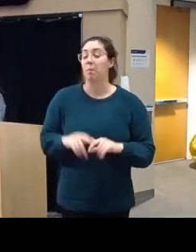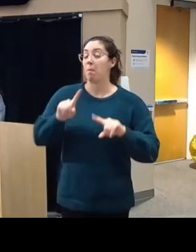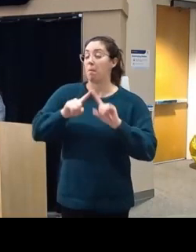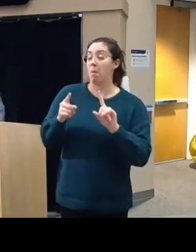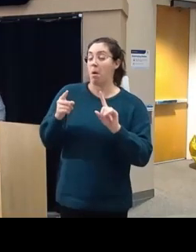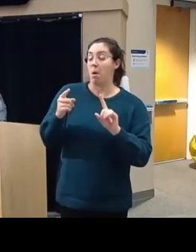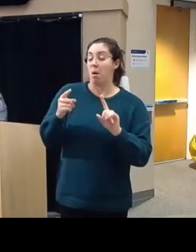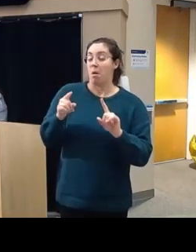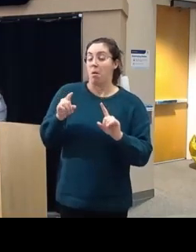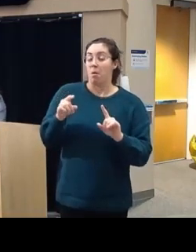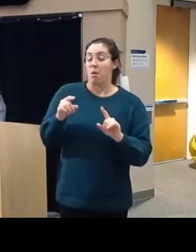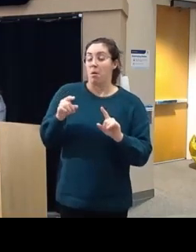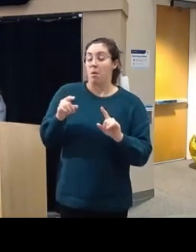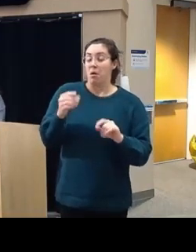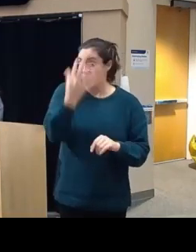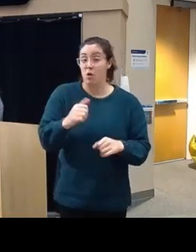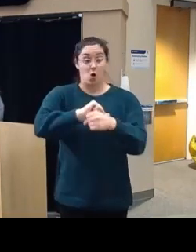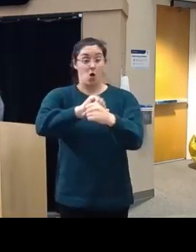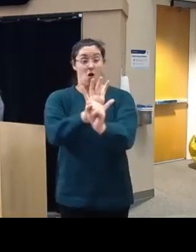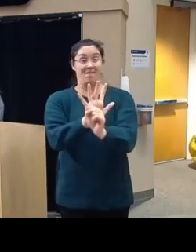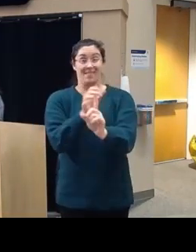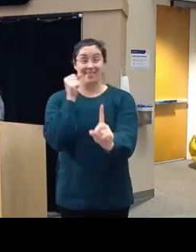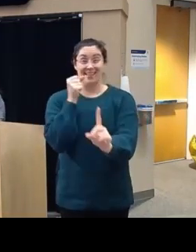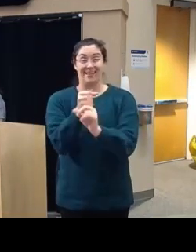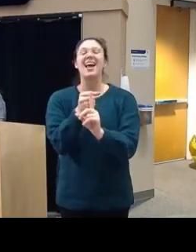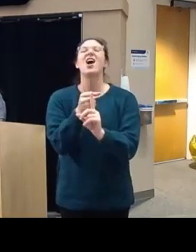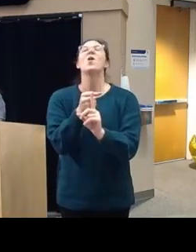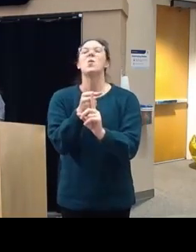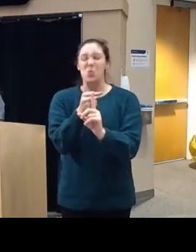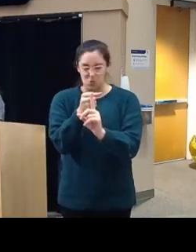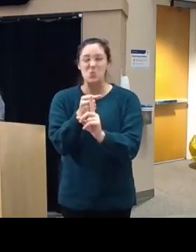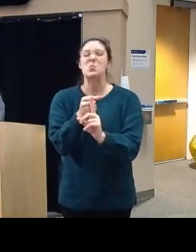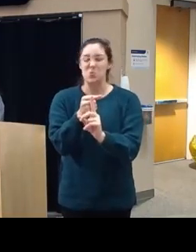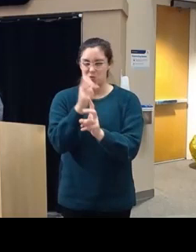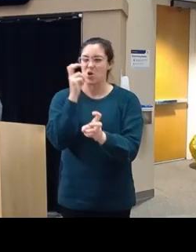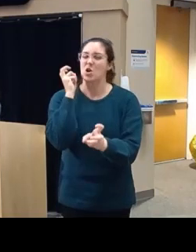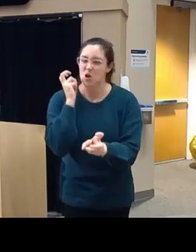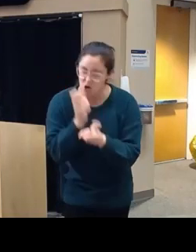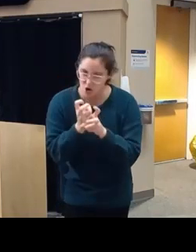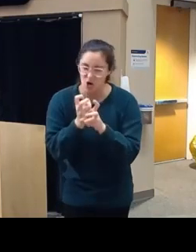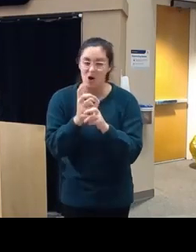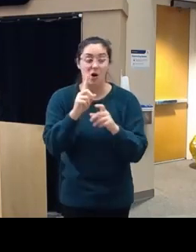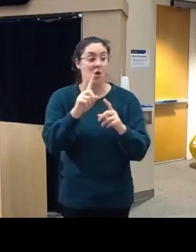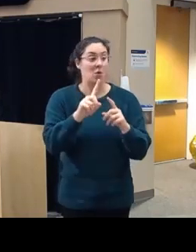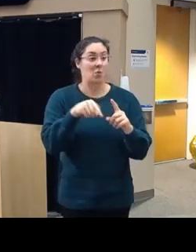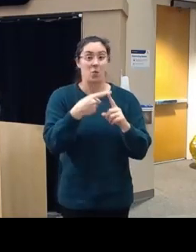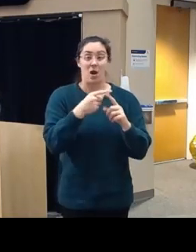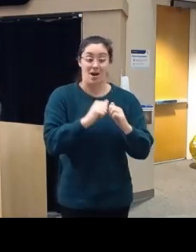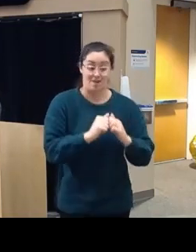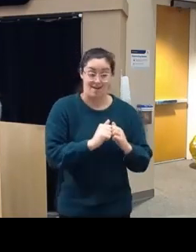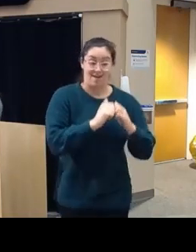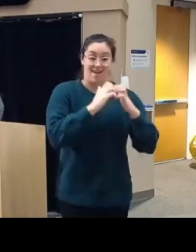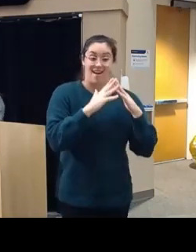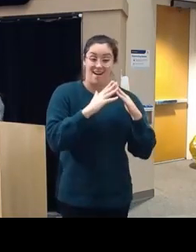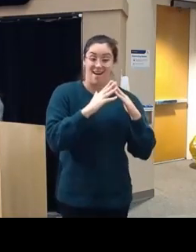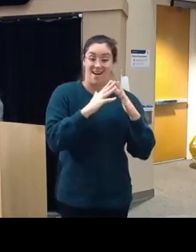say, just straight out, that like COVID came hard and heavy right as we were